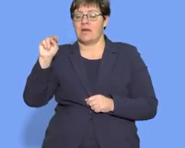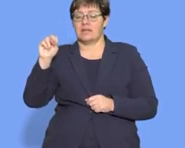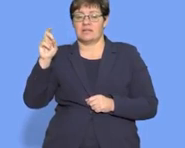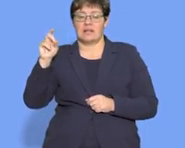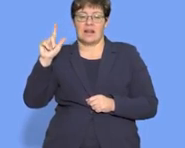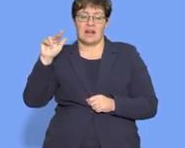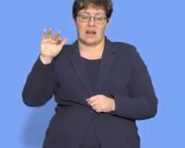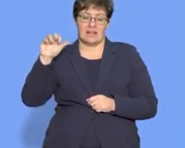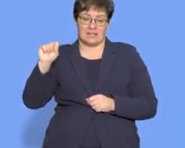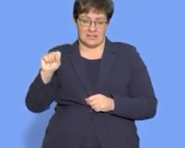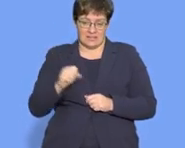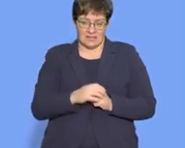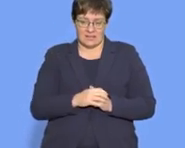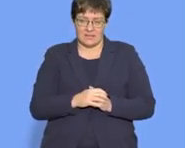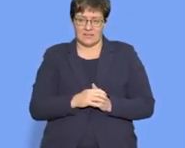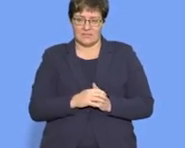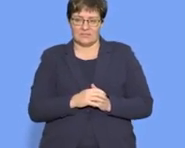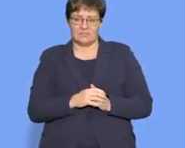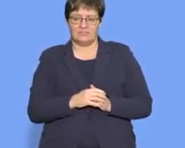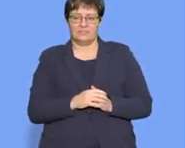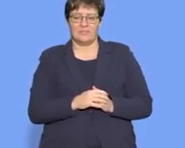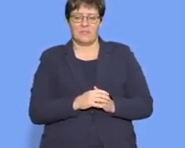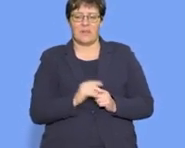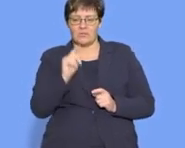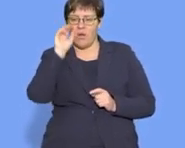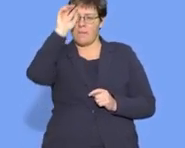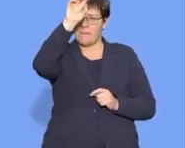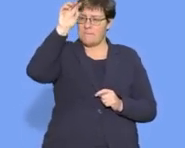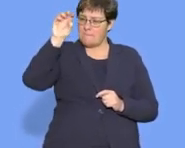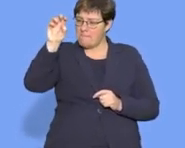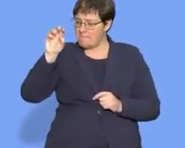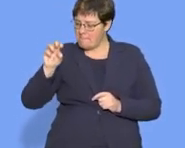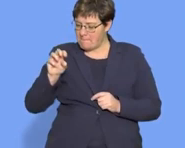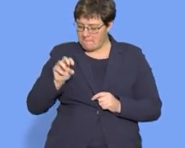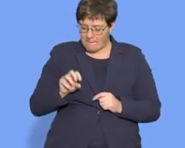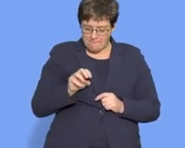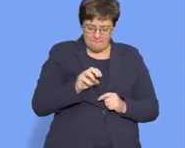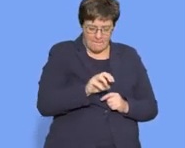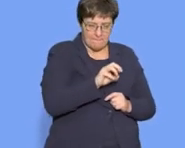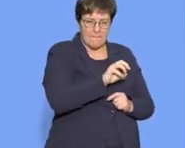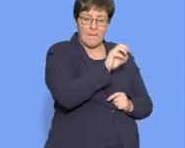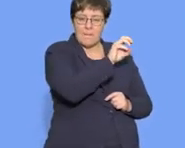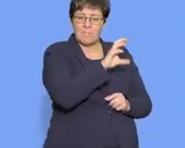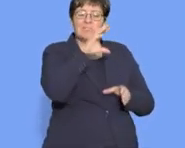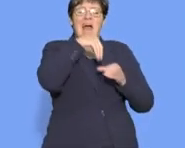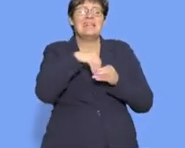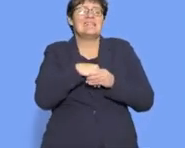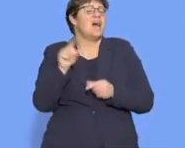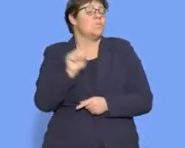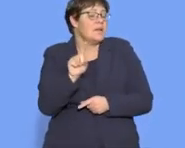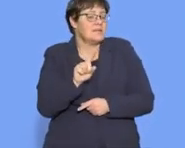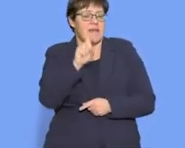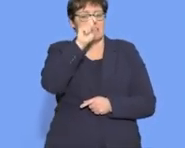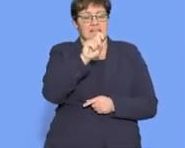around near the outside, there are a whole lot of these vascular bundles, and that is where the xylem and phloem is